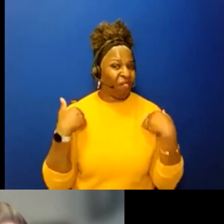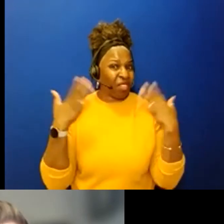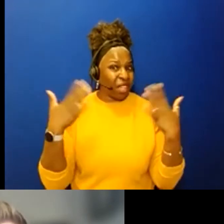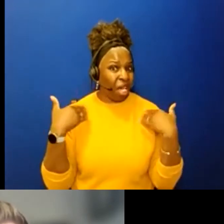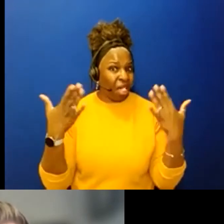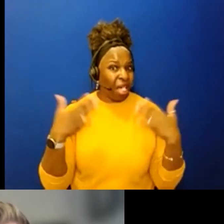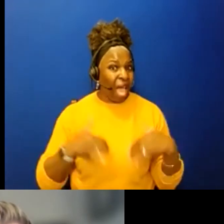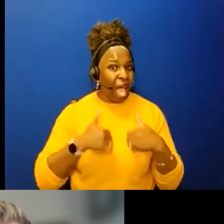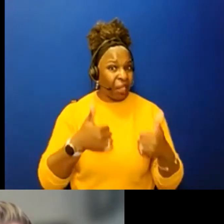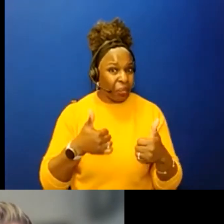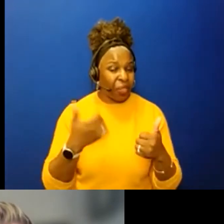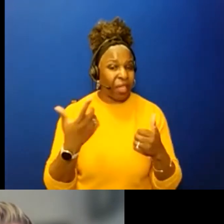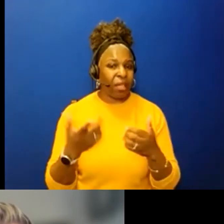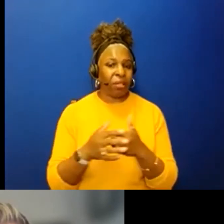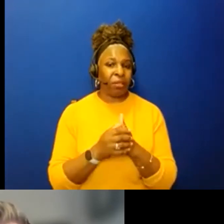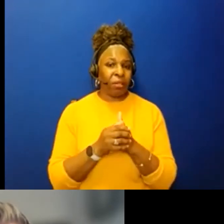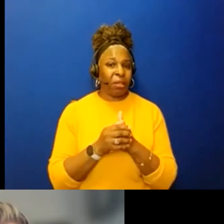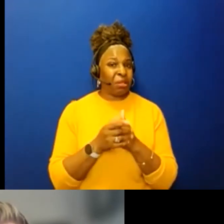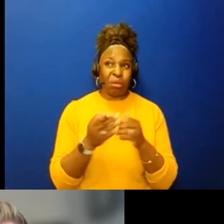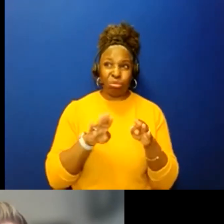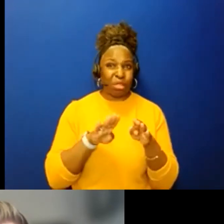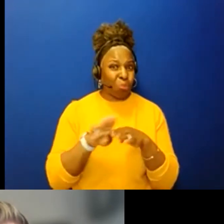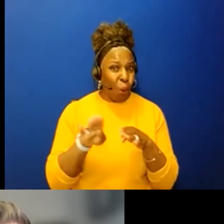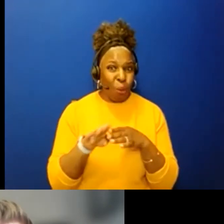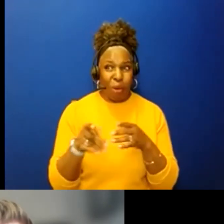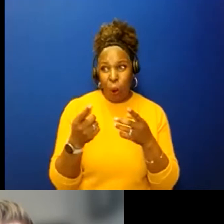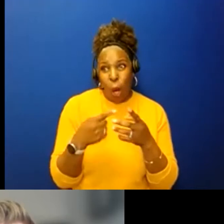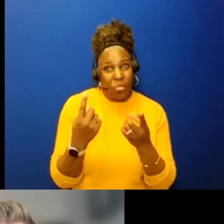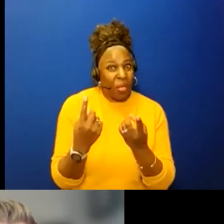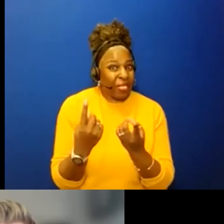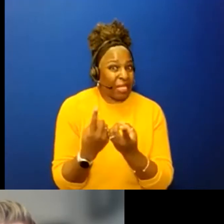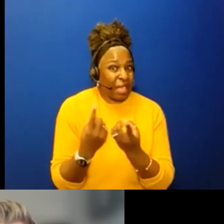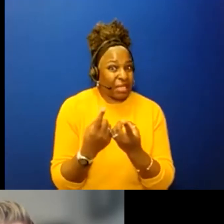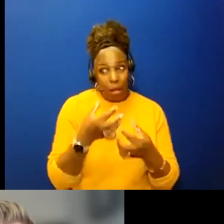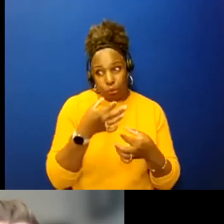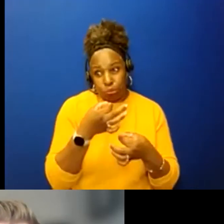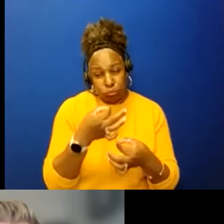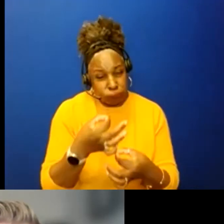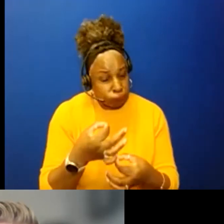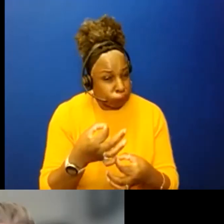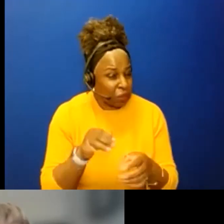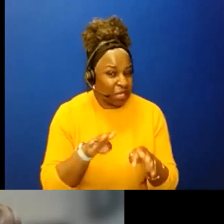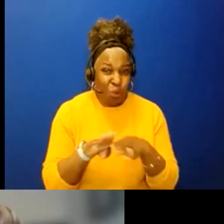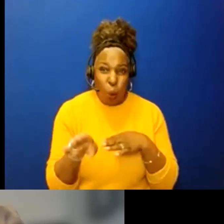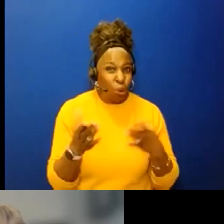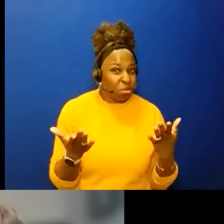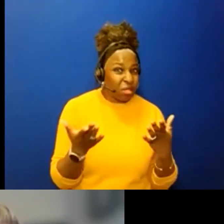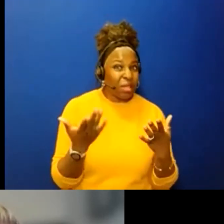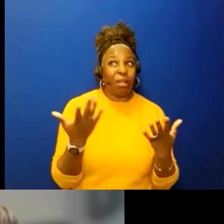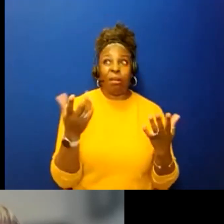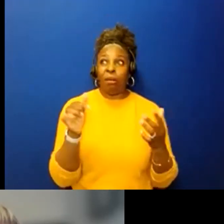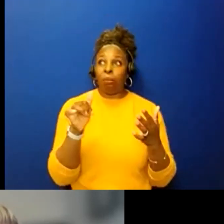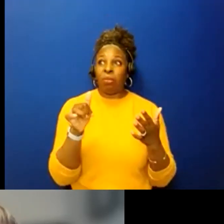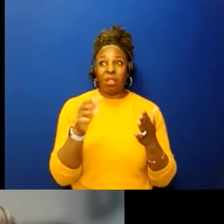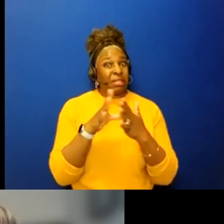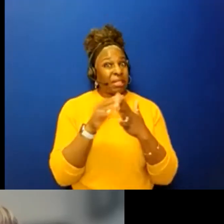not be everything that people are interested in, but things like going out for walks. Before my injury, I